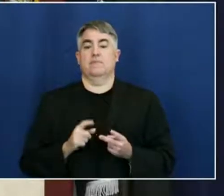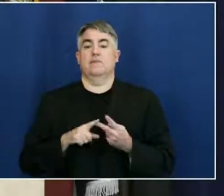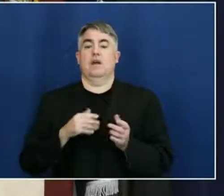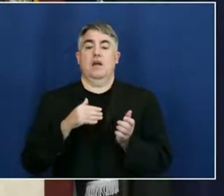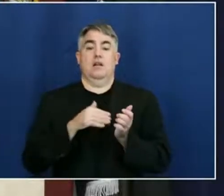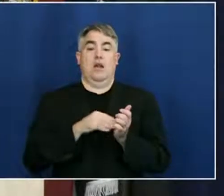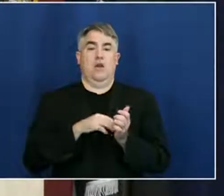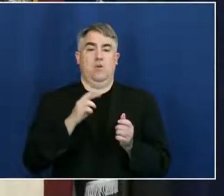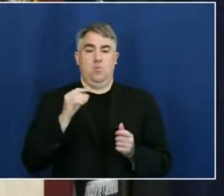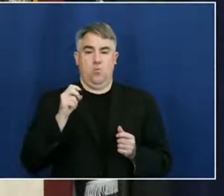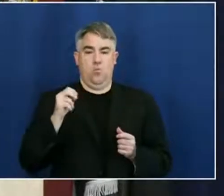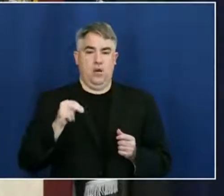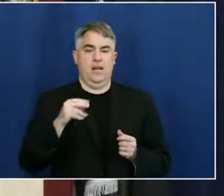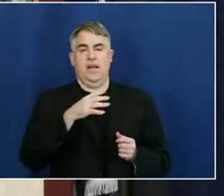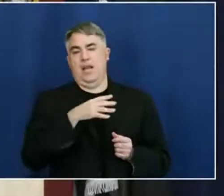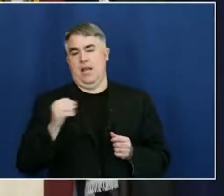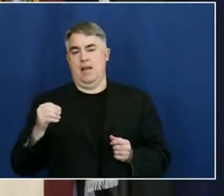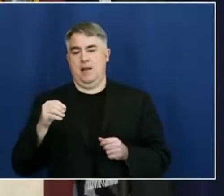questions.